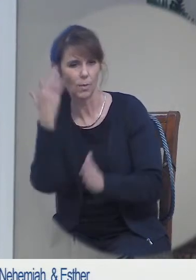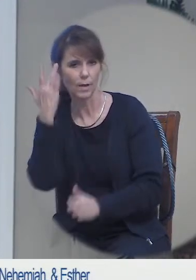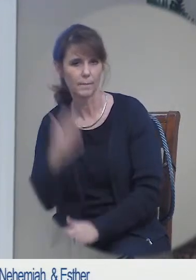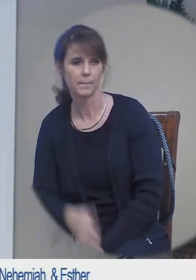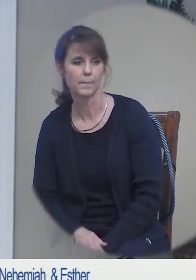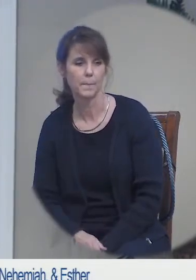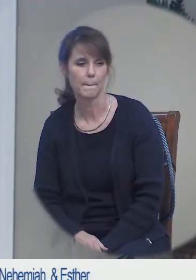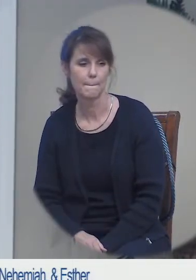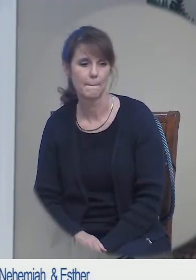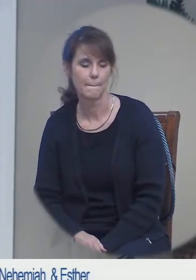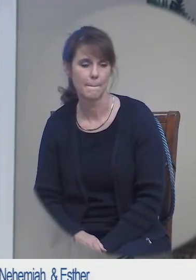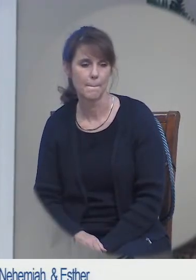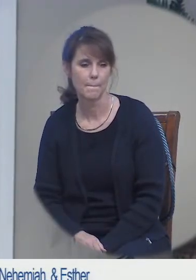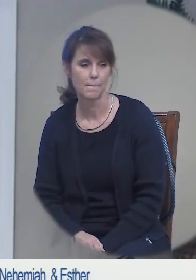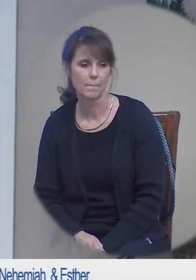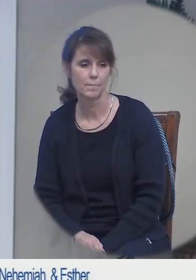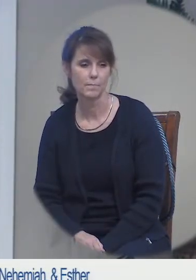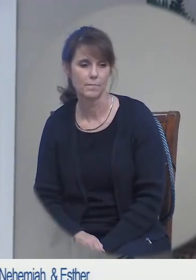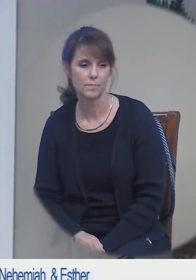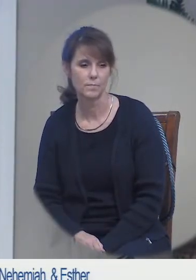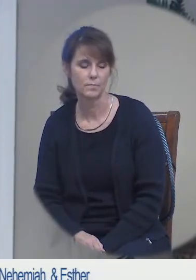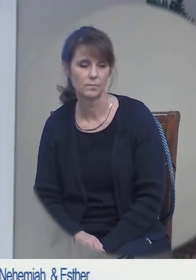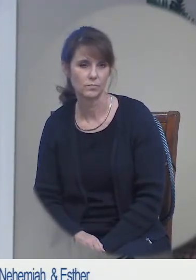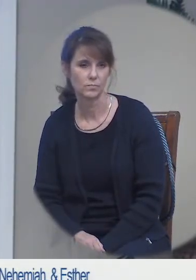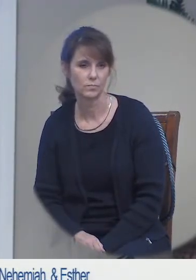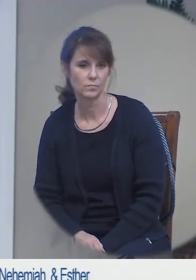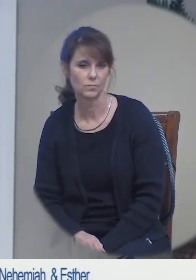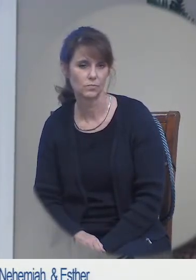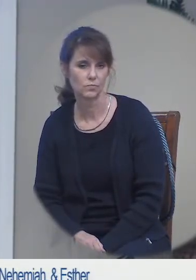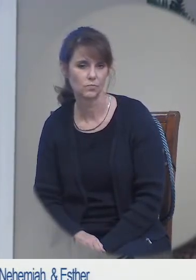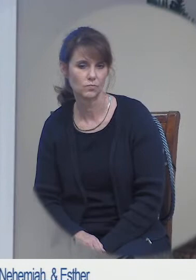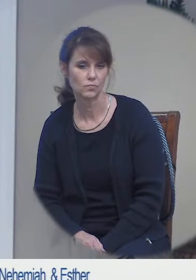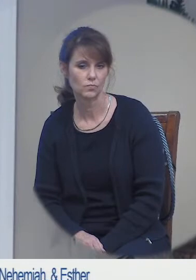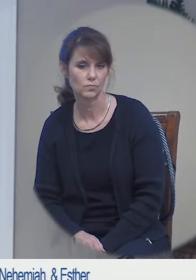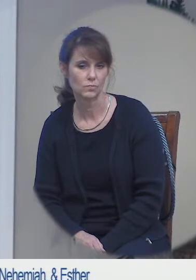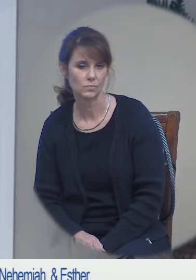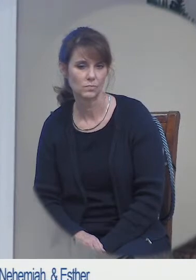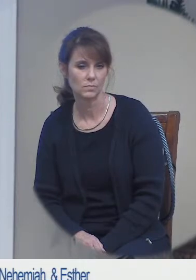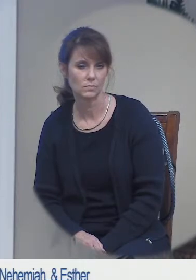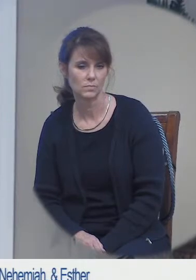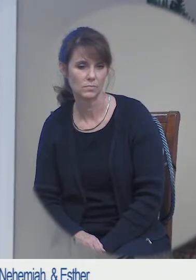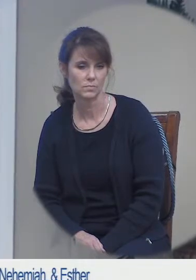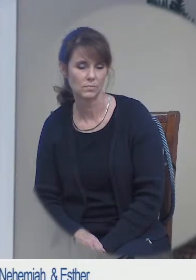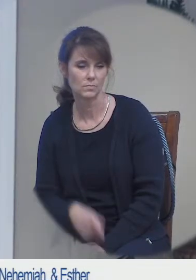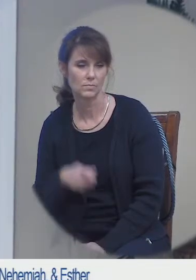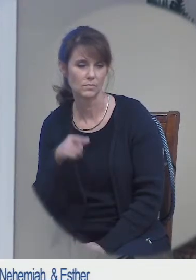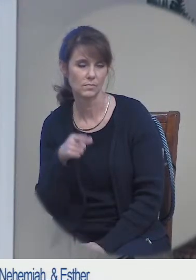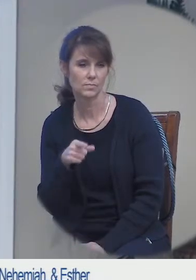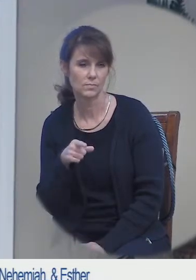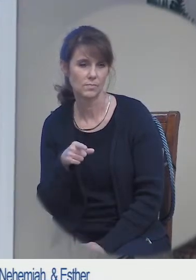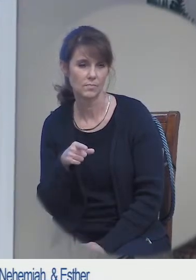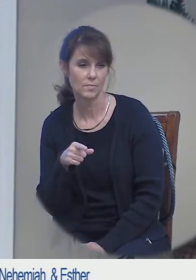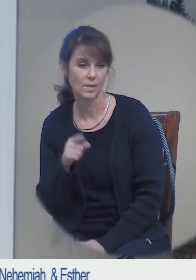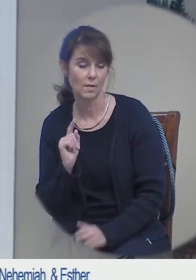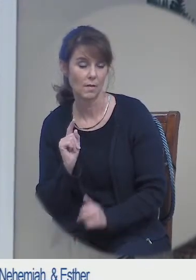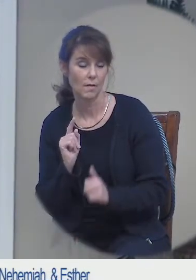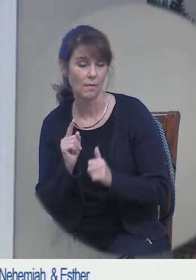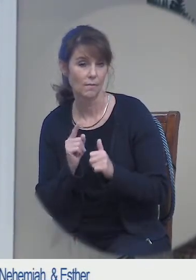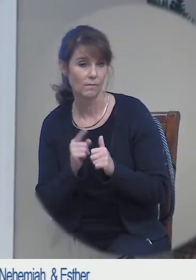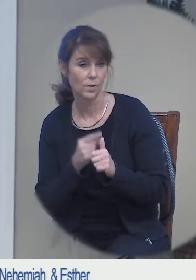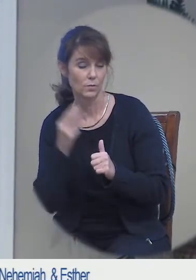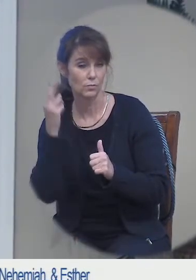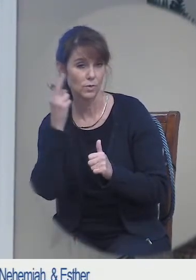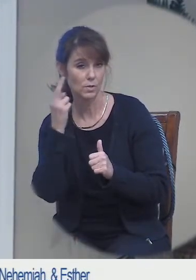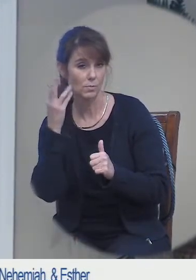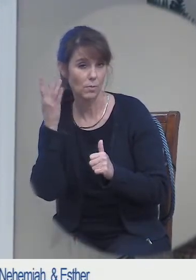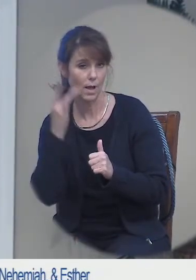A couple of things. First of all, it seems like one of the things about this that we don't kind of get or highlight is